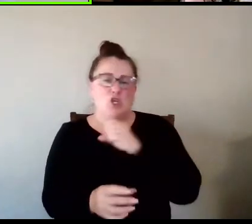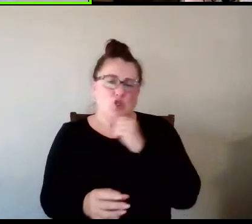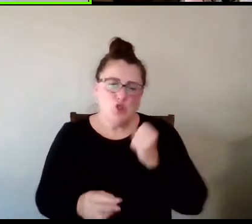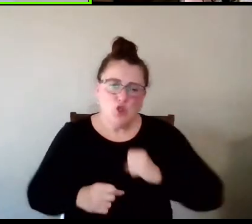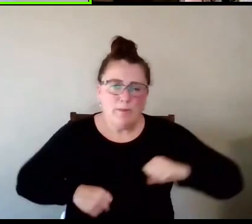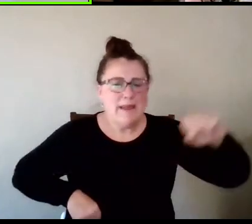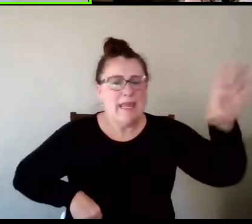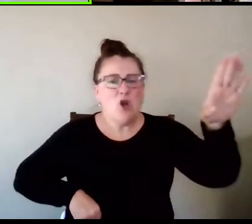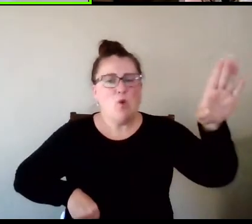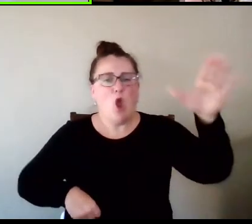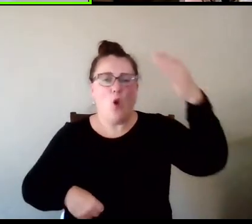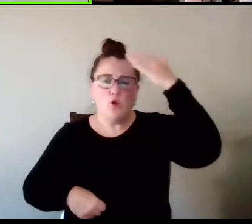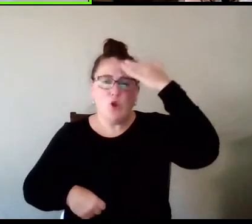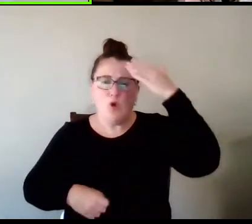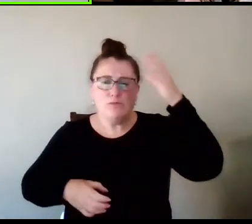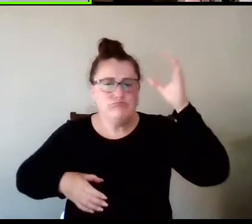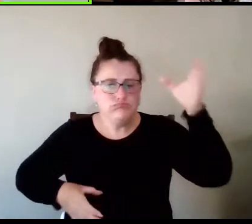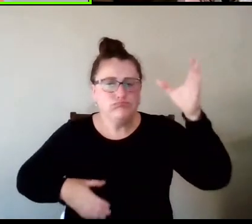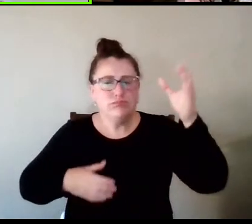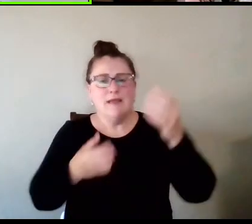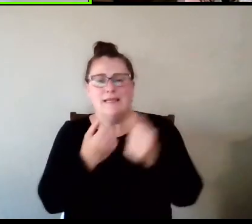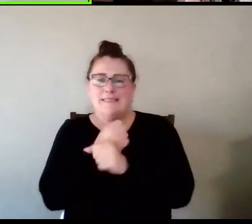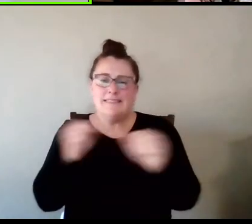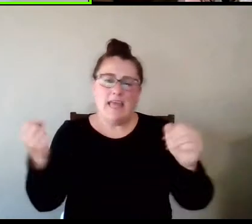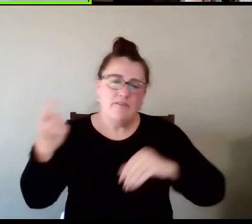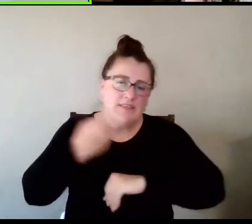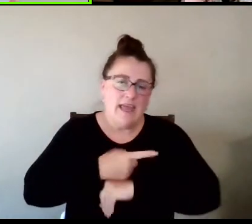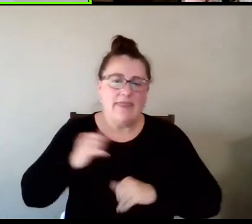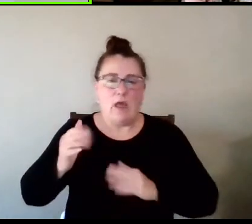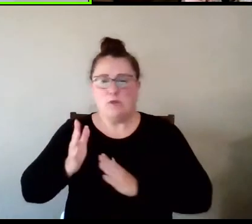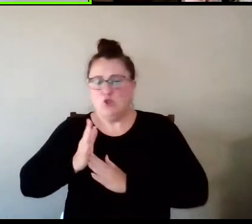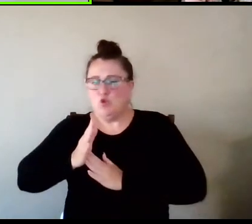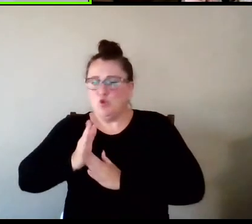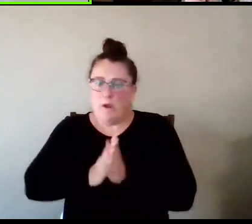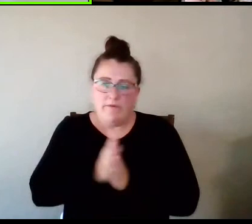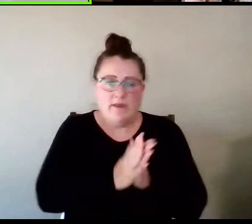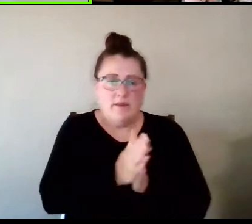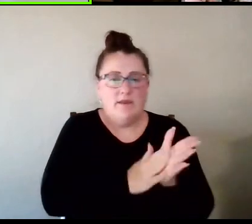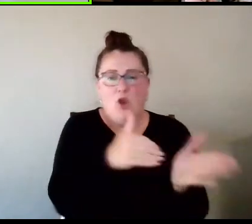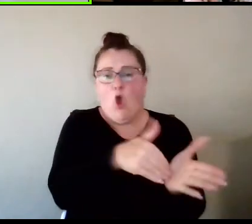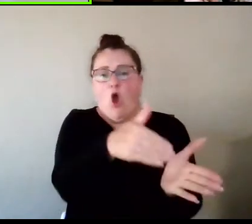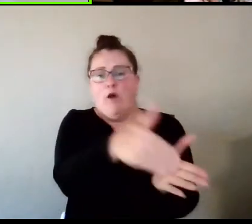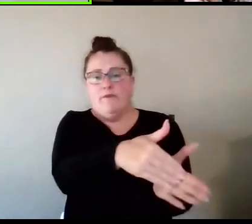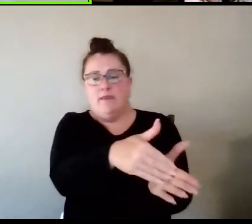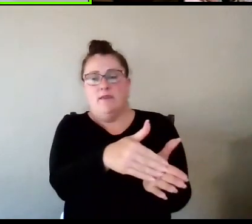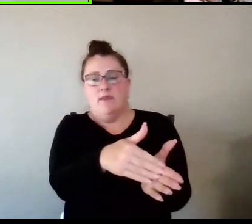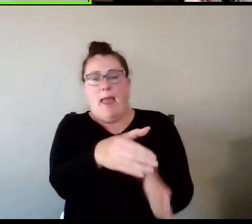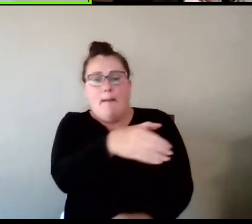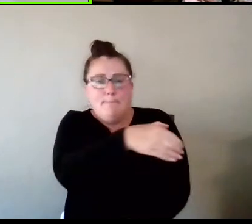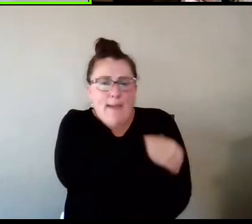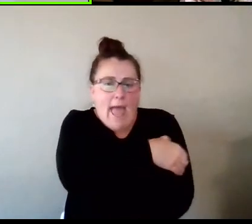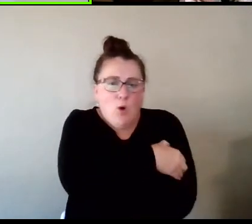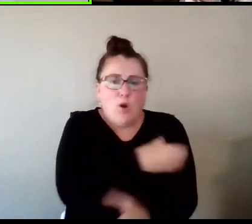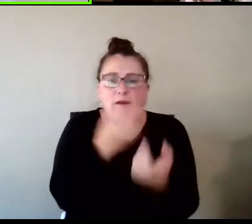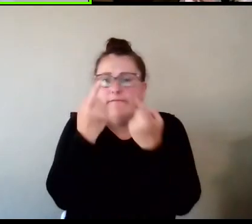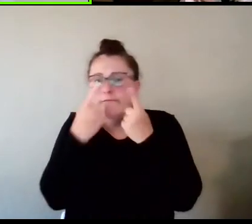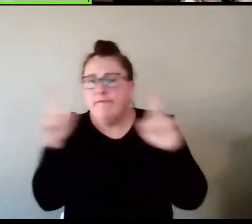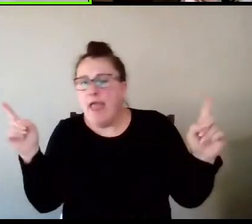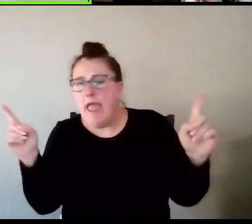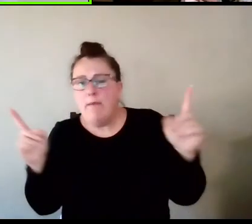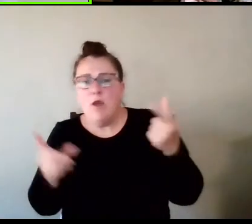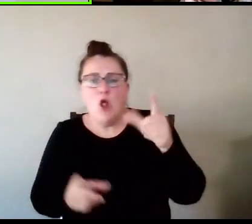knows everything, who's there to save the day, and who's driven too often by power, fame, glory, or